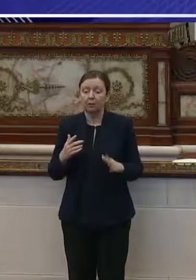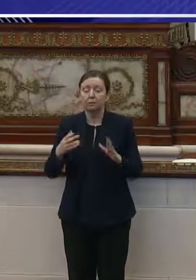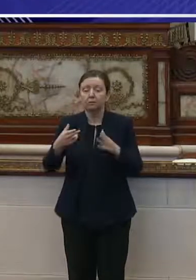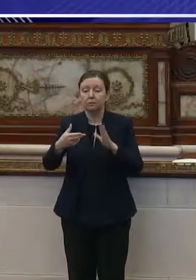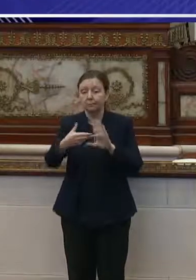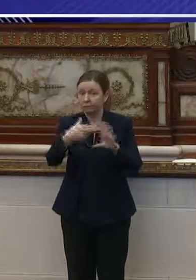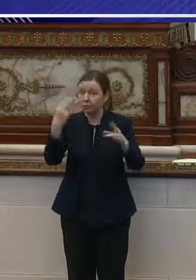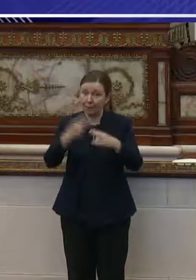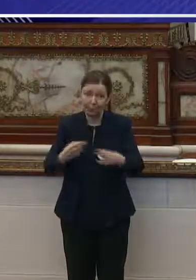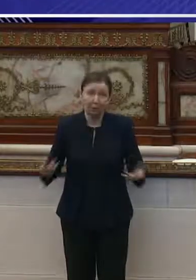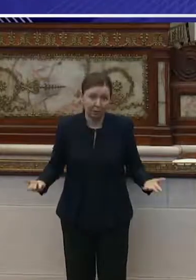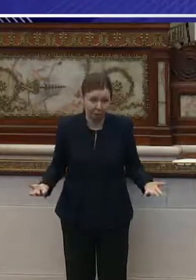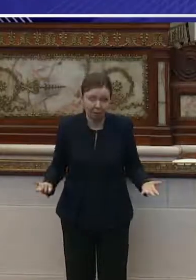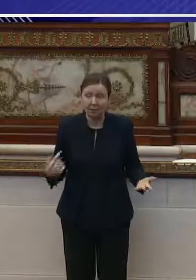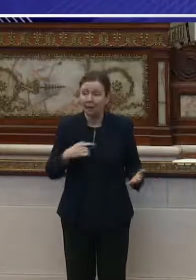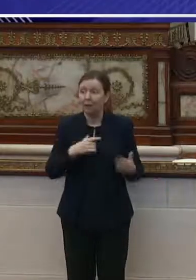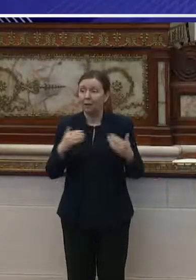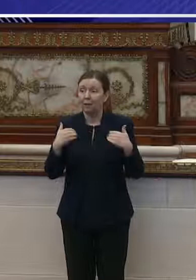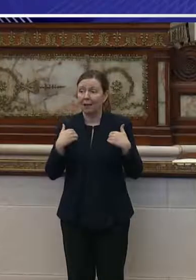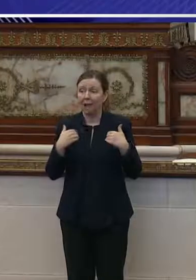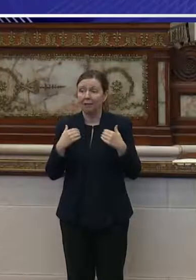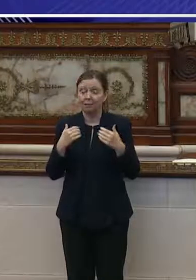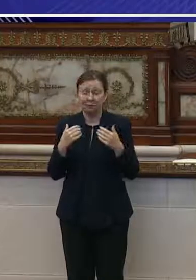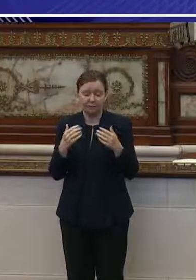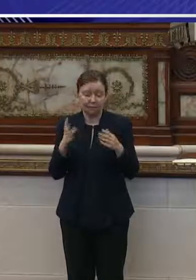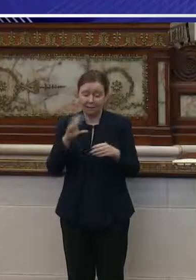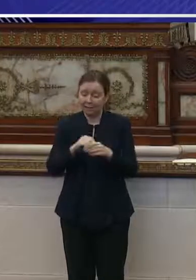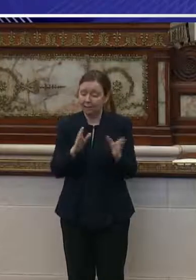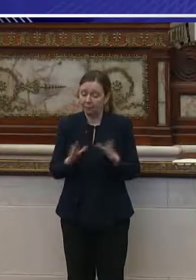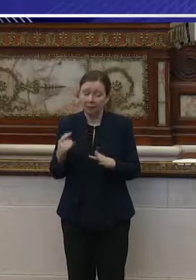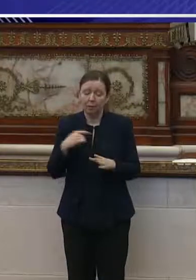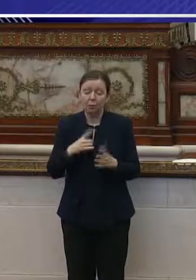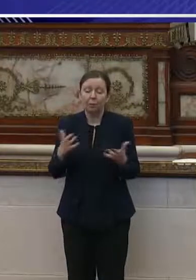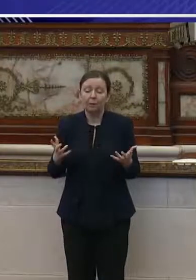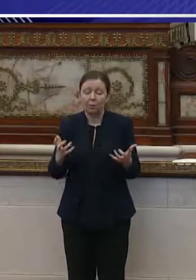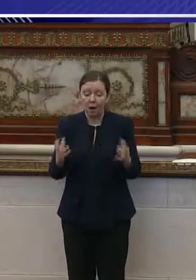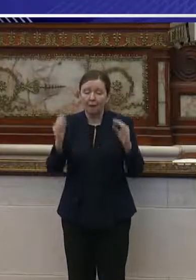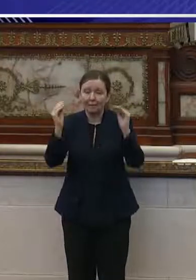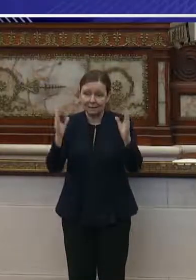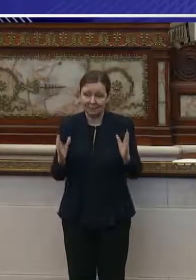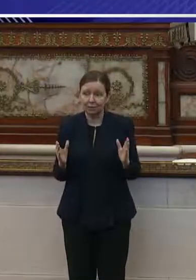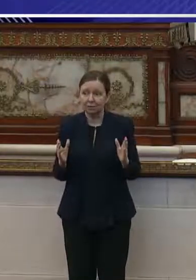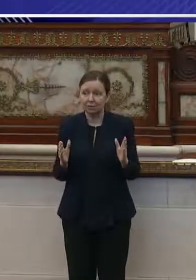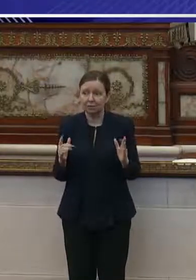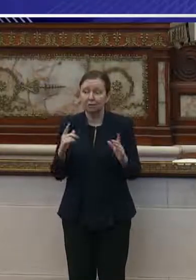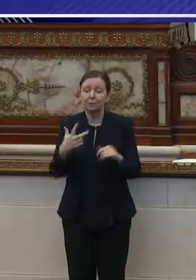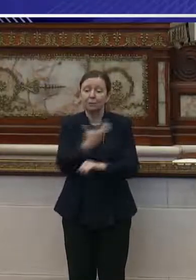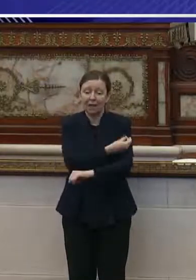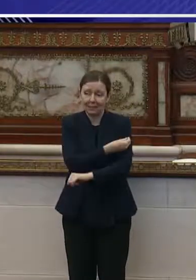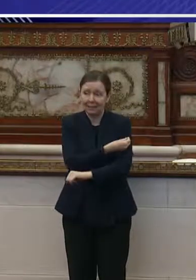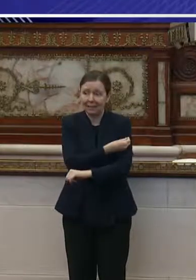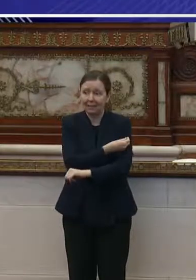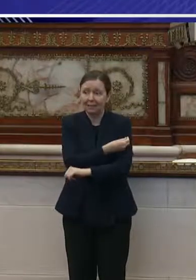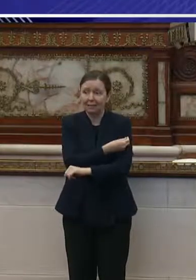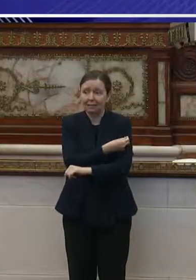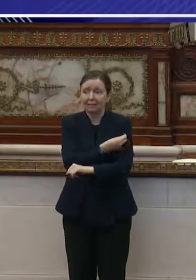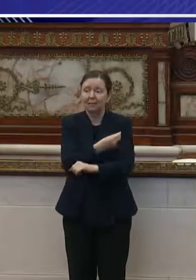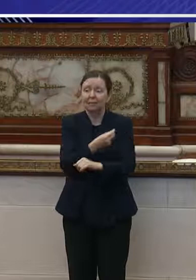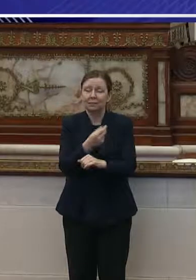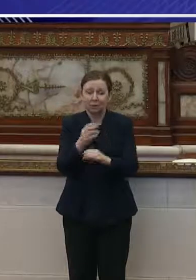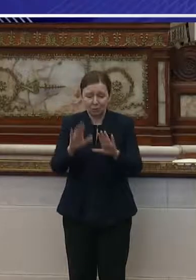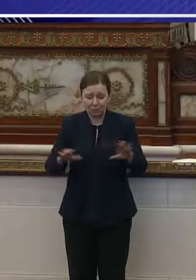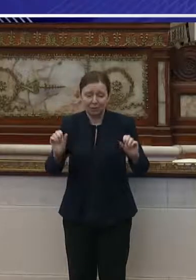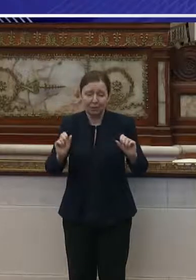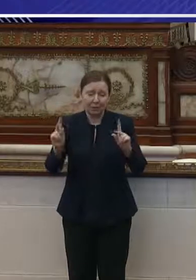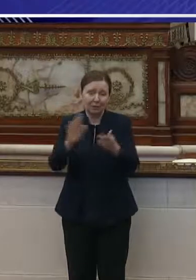reputable. And we have that as an explicit plan. We want the teachers to be vaccinated so children can get back in school.